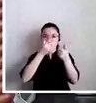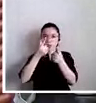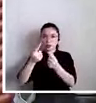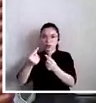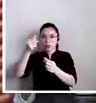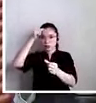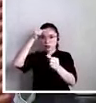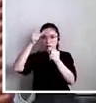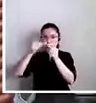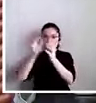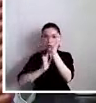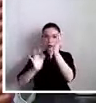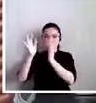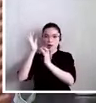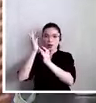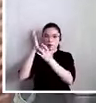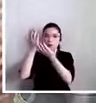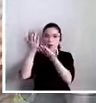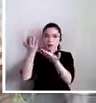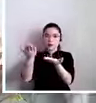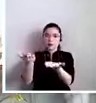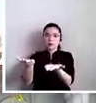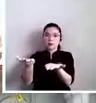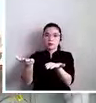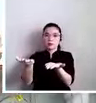in memory of me."